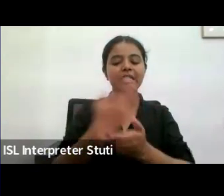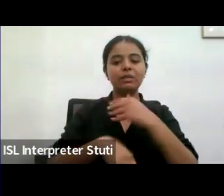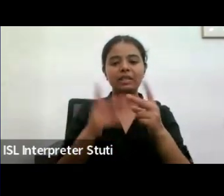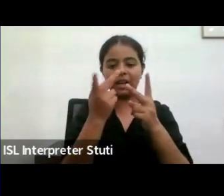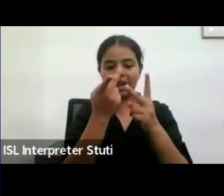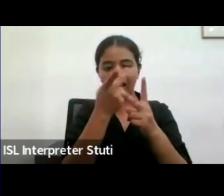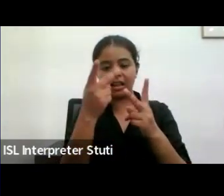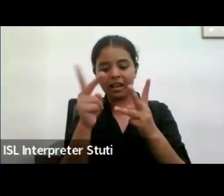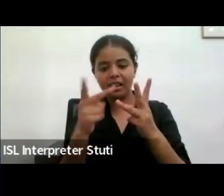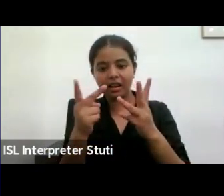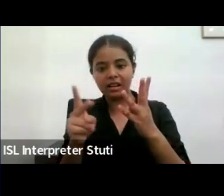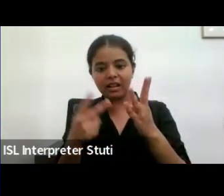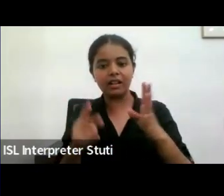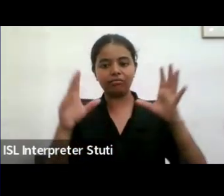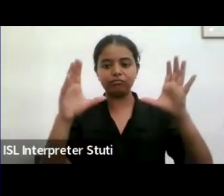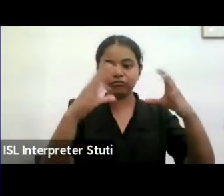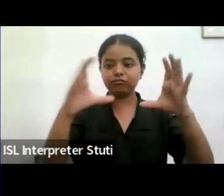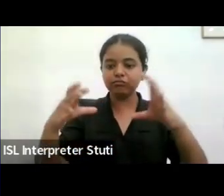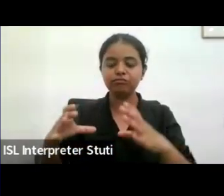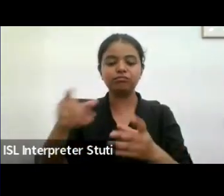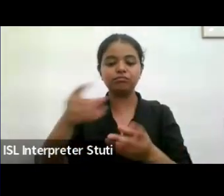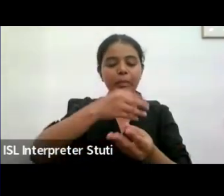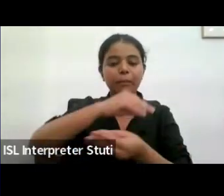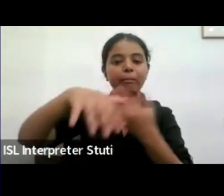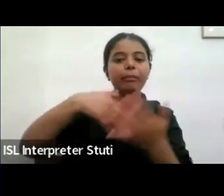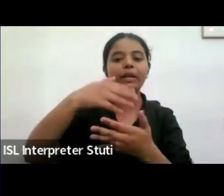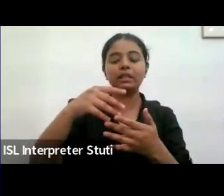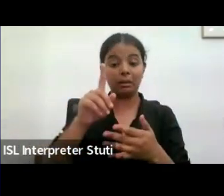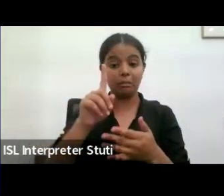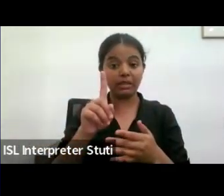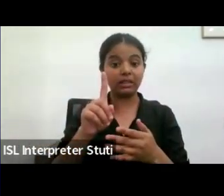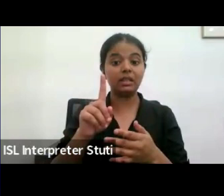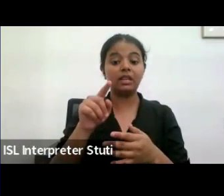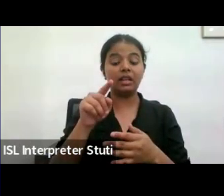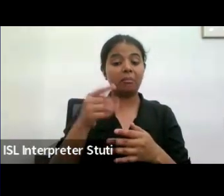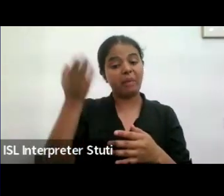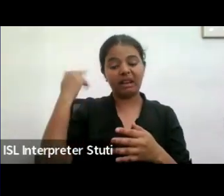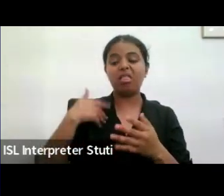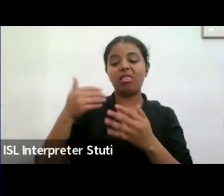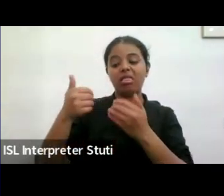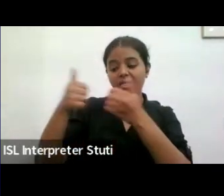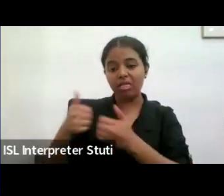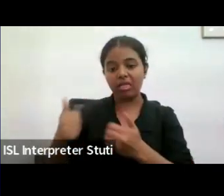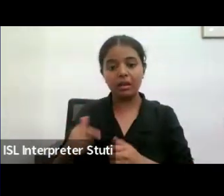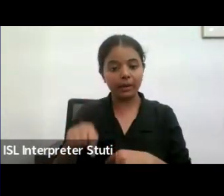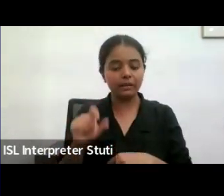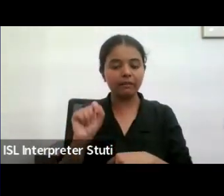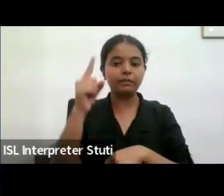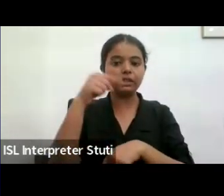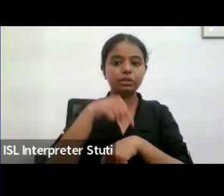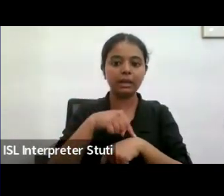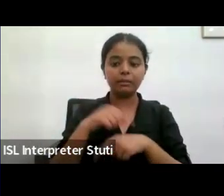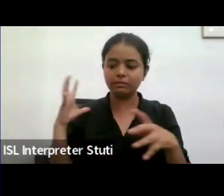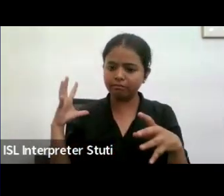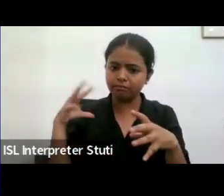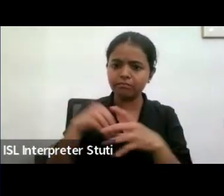different impairment groups, people were always separate. But for the first time, we had people coming